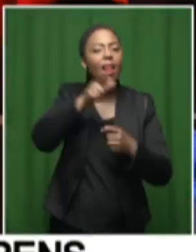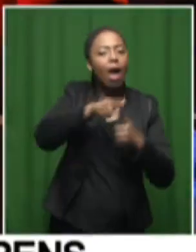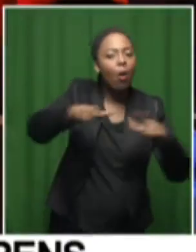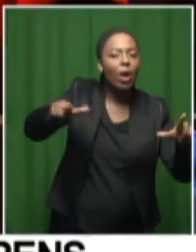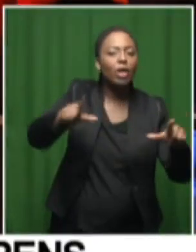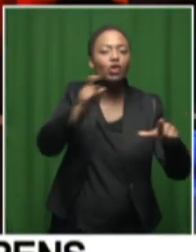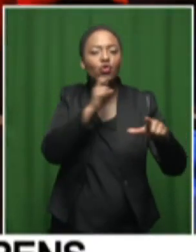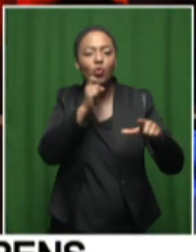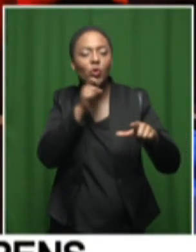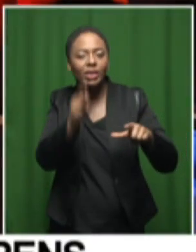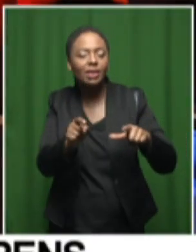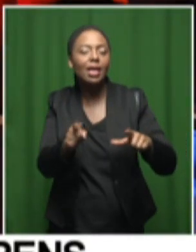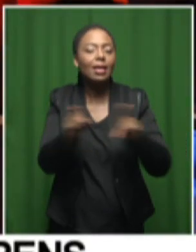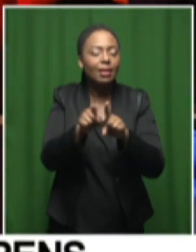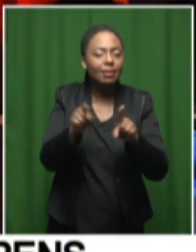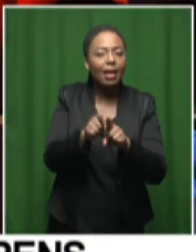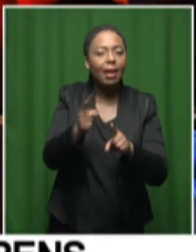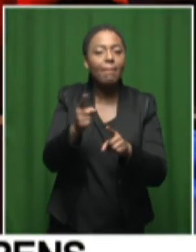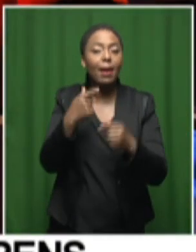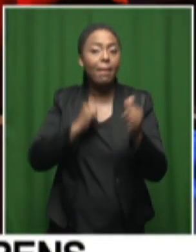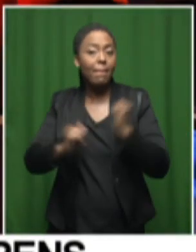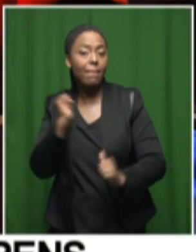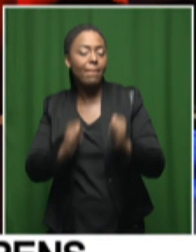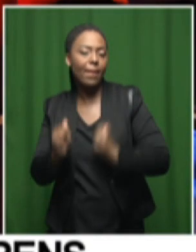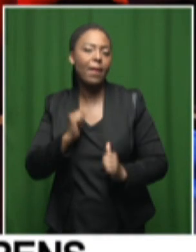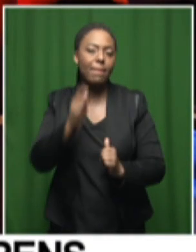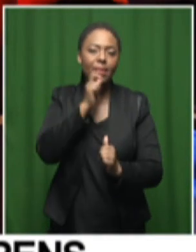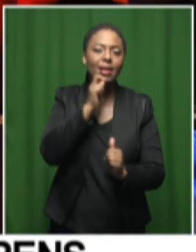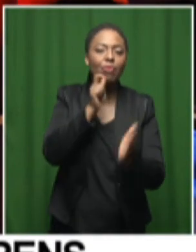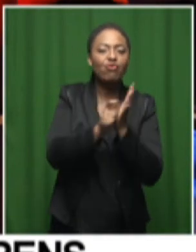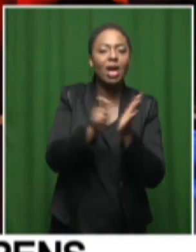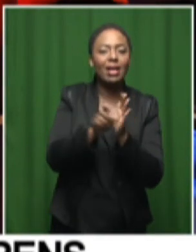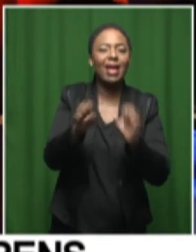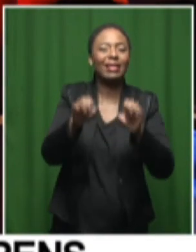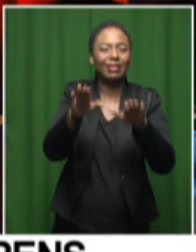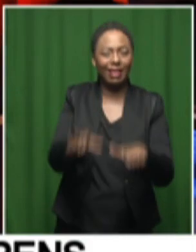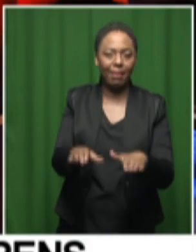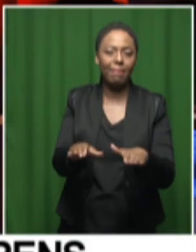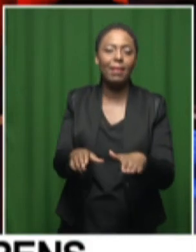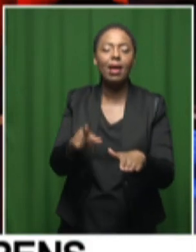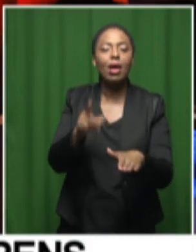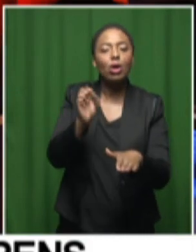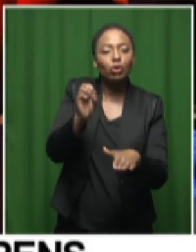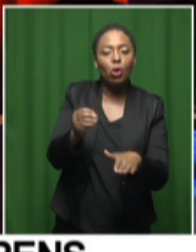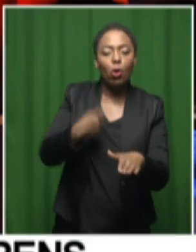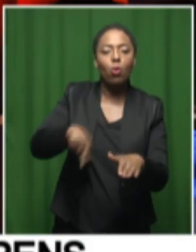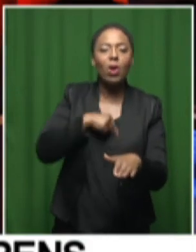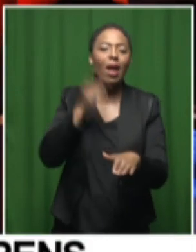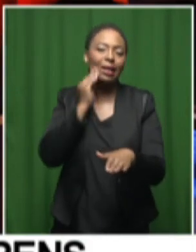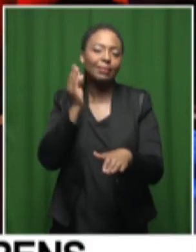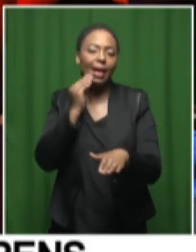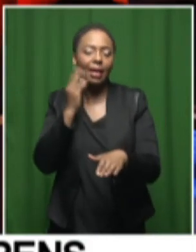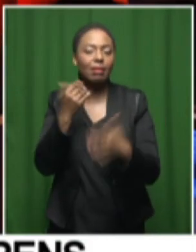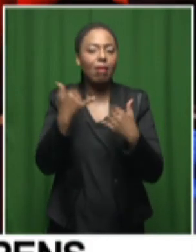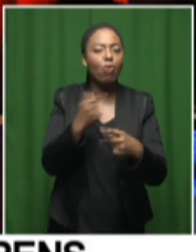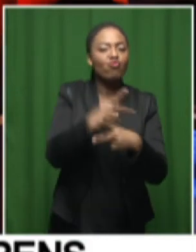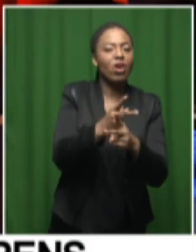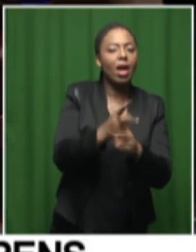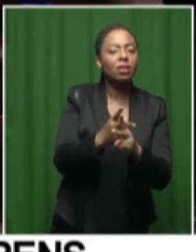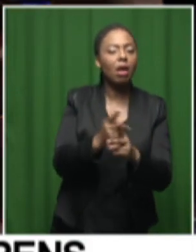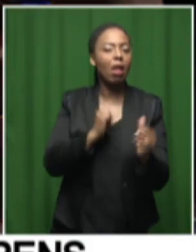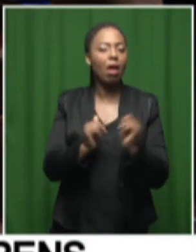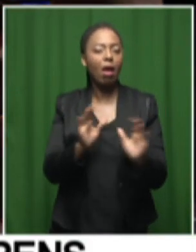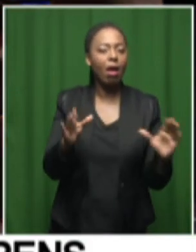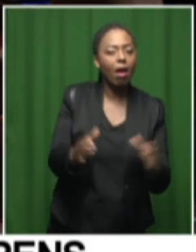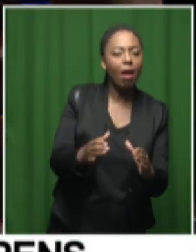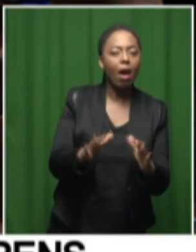is used, but also it is a play that they then write exams with. So we as Shakespeareans were always creating productions to augment what